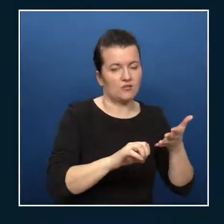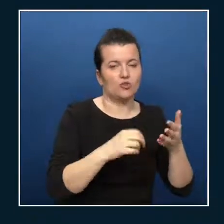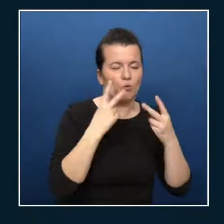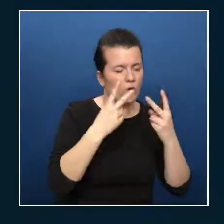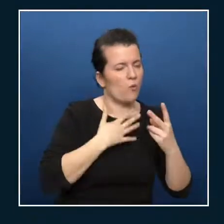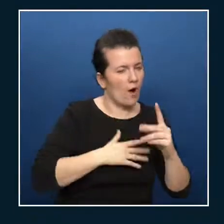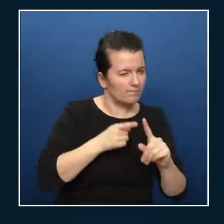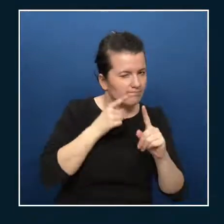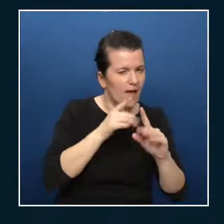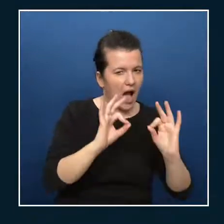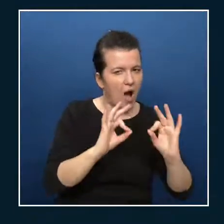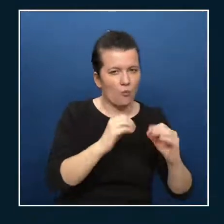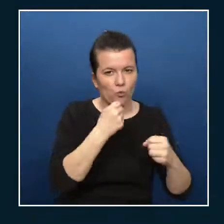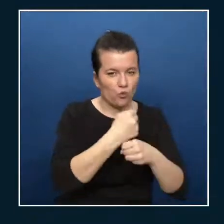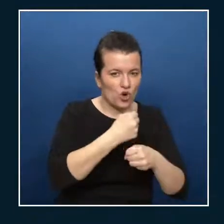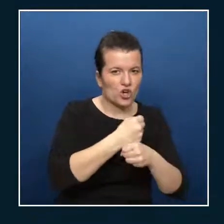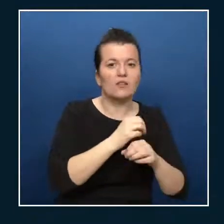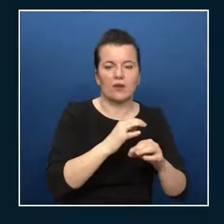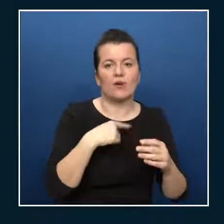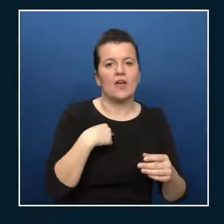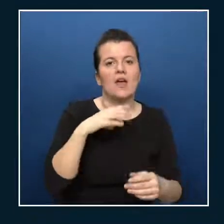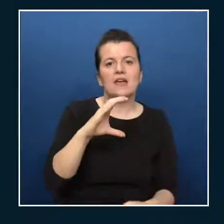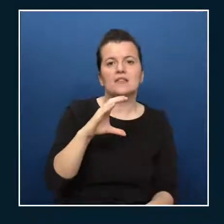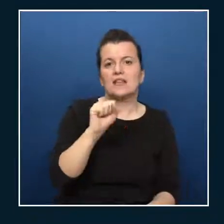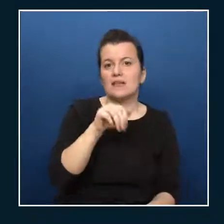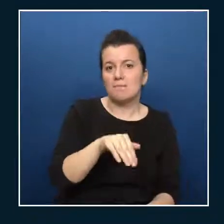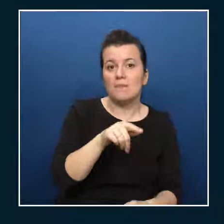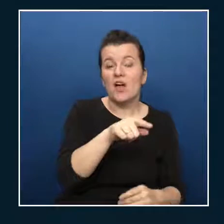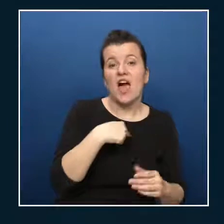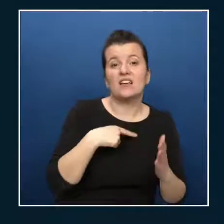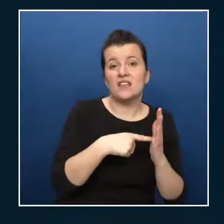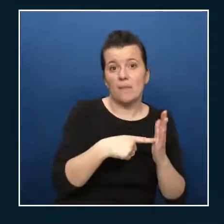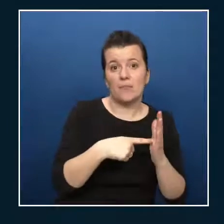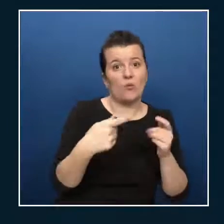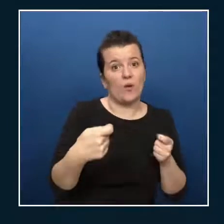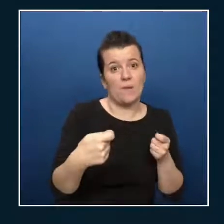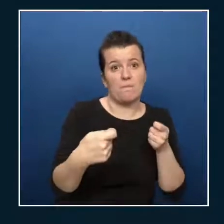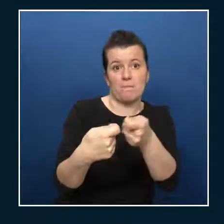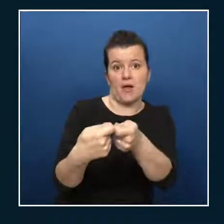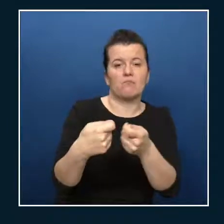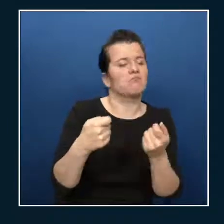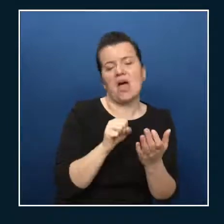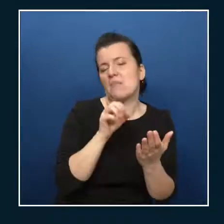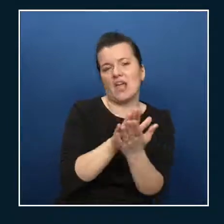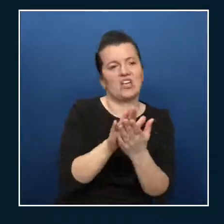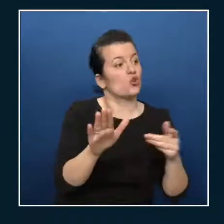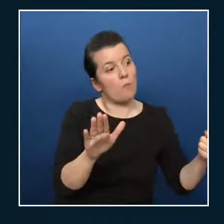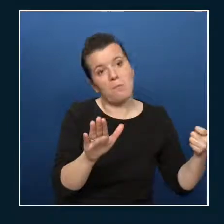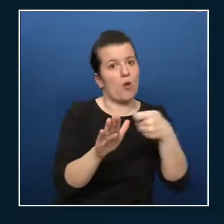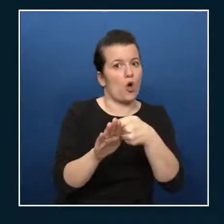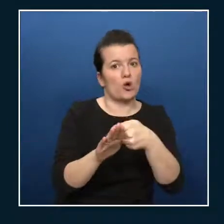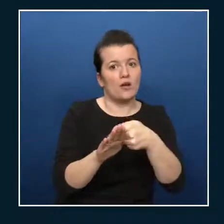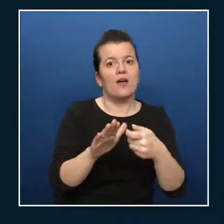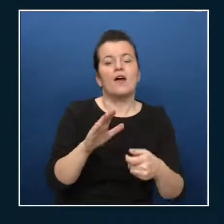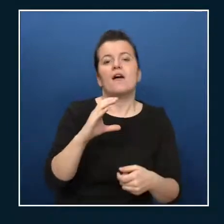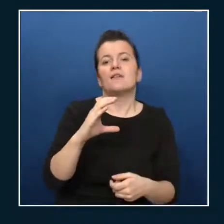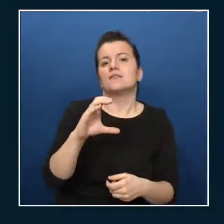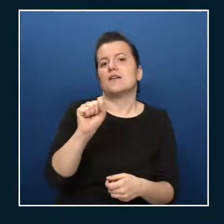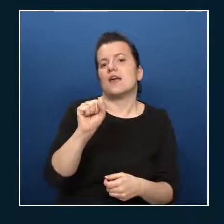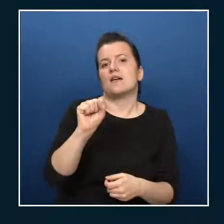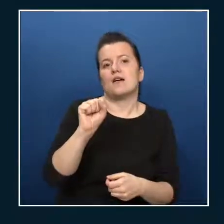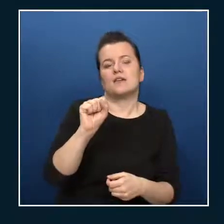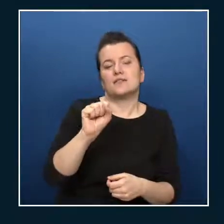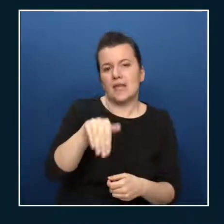the CMS, for example, it's a plugin. You plug it into your Tensei application. It just gives you your CMS, because you can read